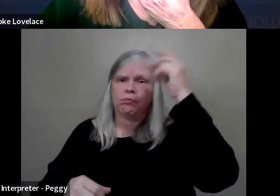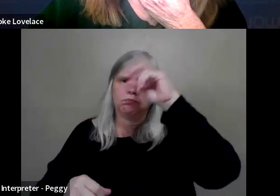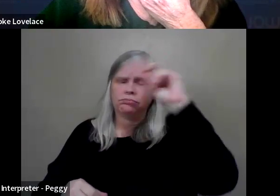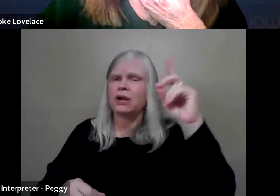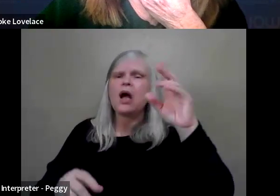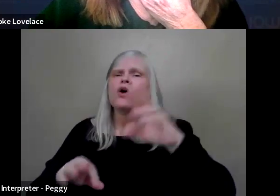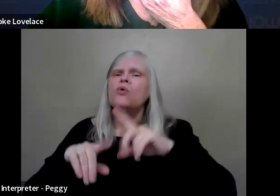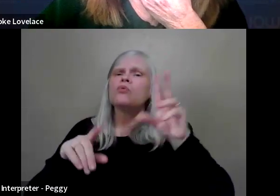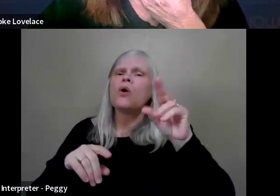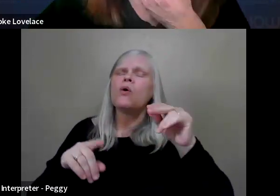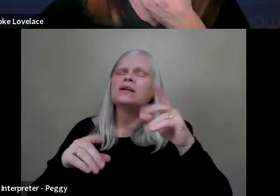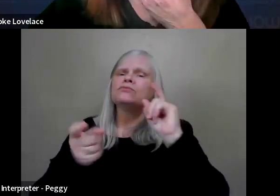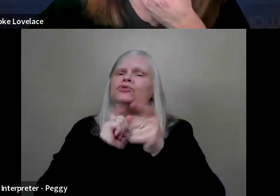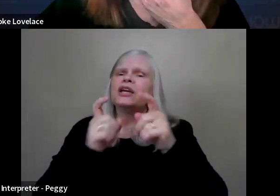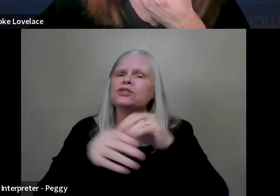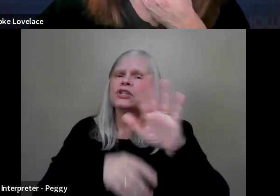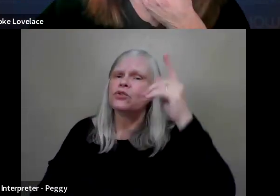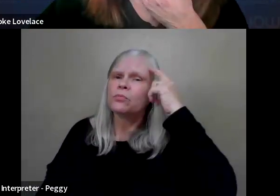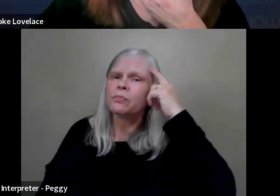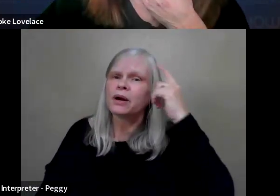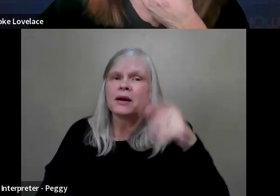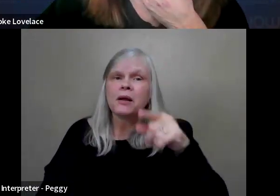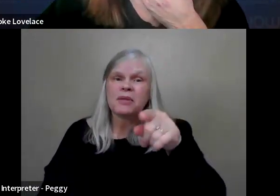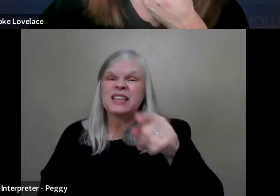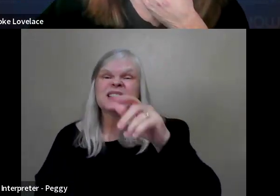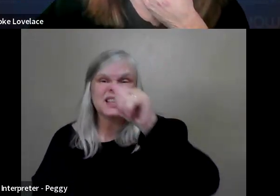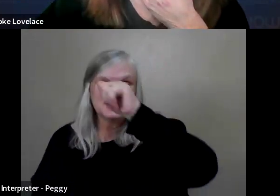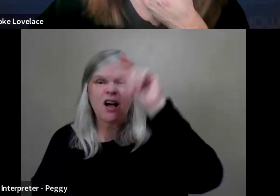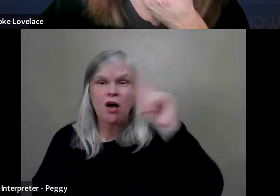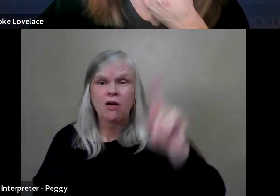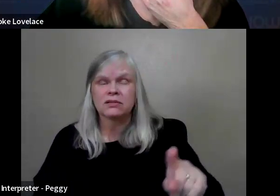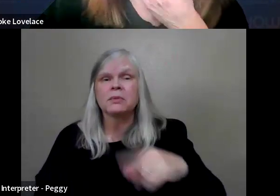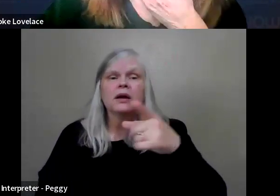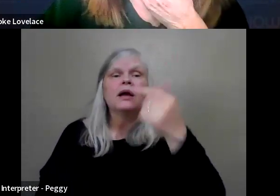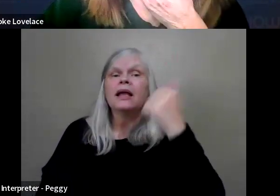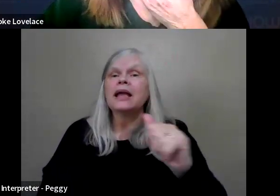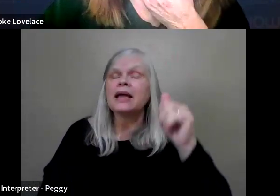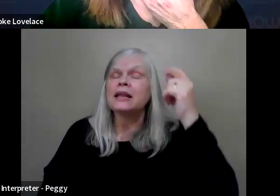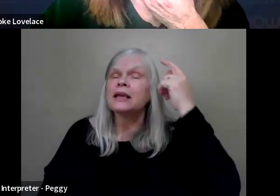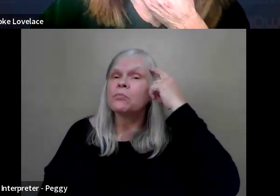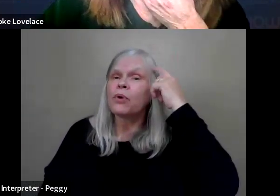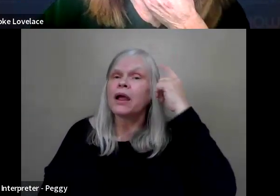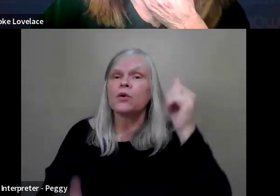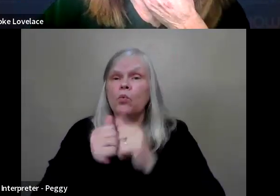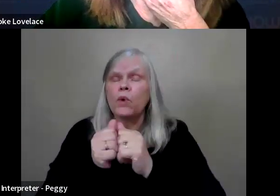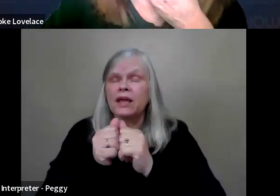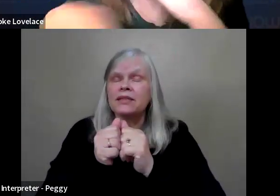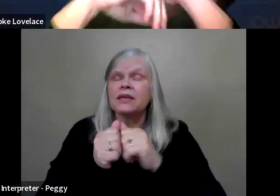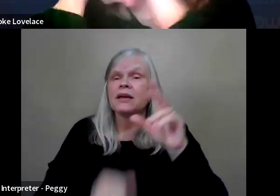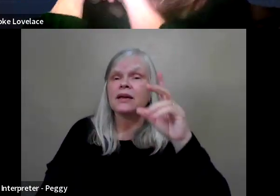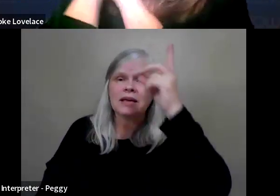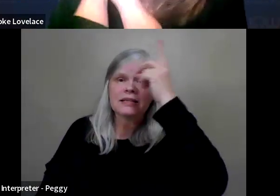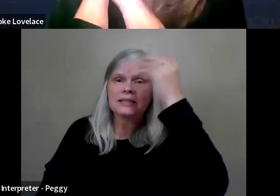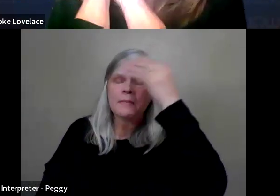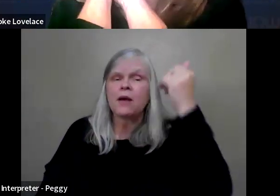brain. And this is Alzheimer's in particular, but any brain with other forms of dementia will have physical